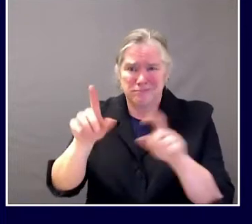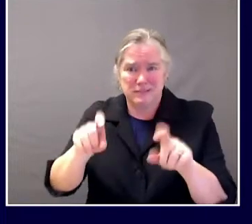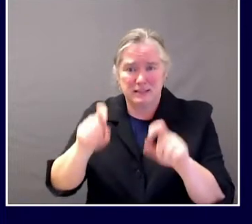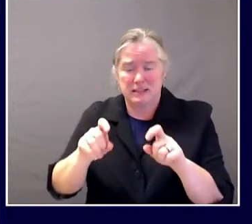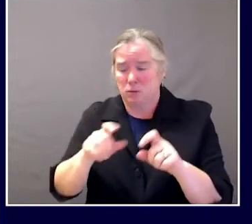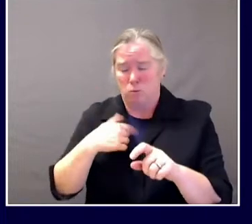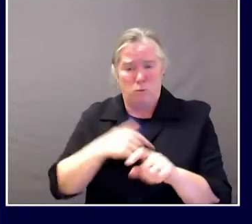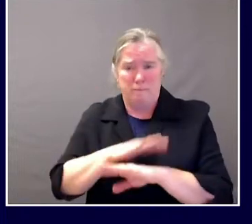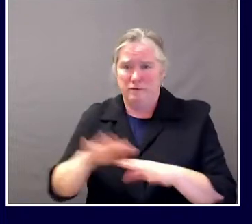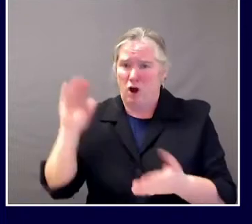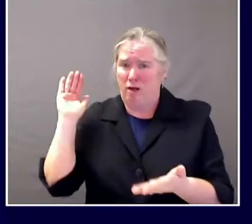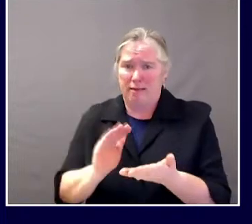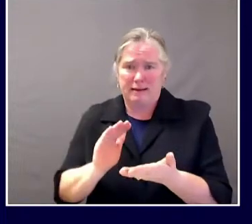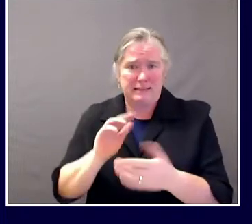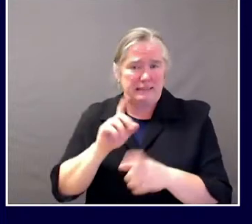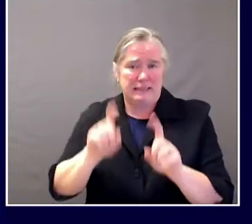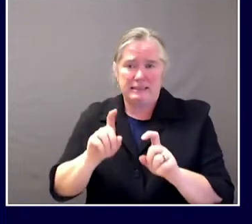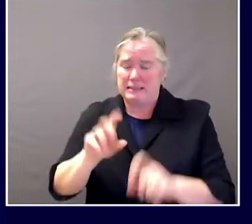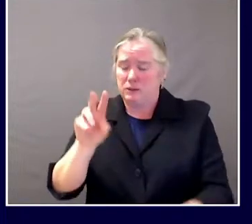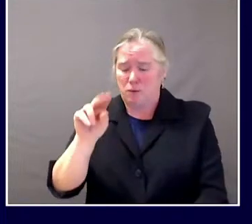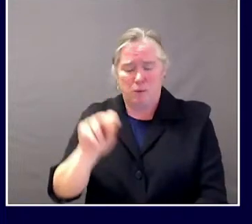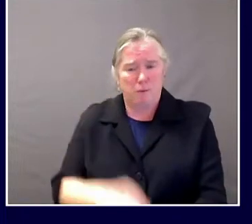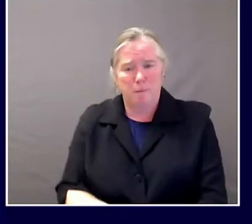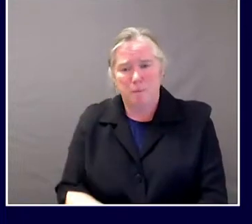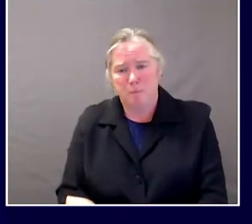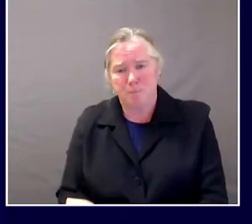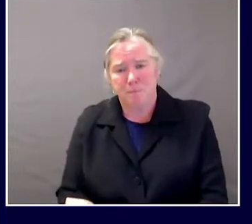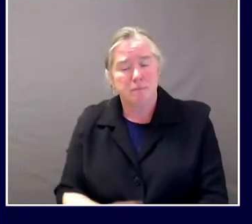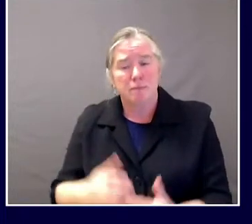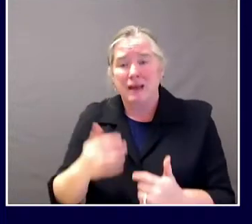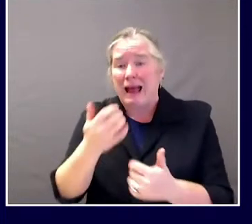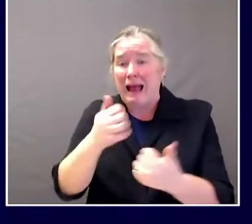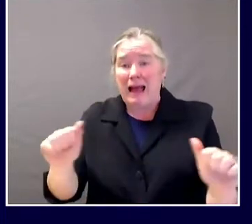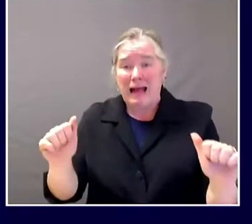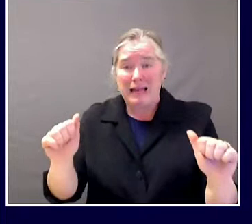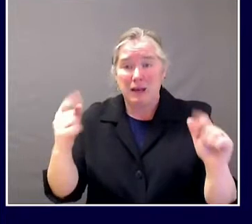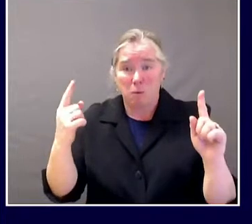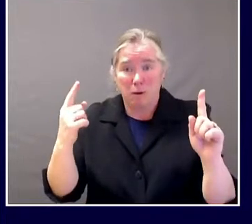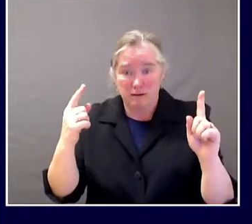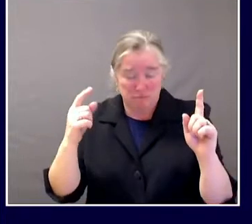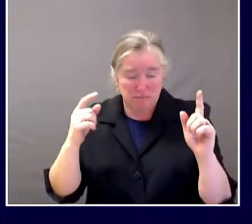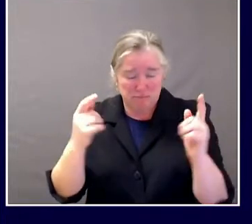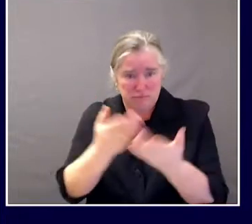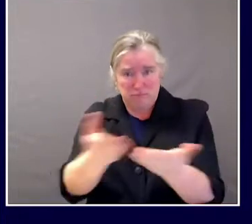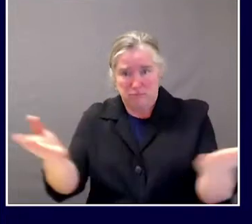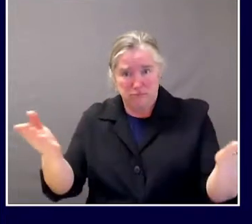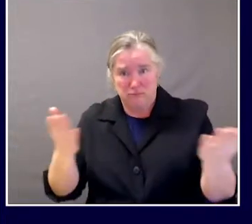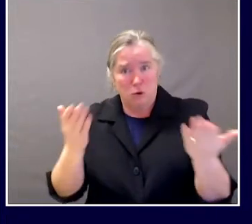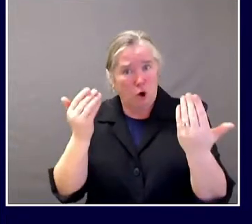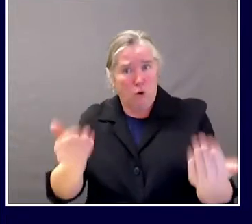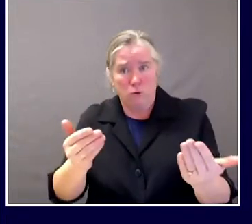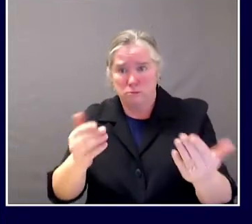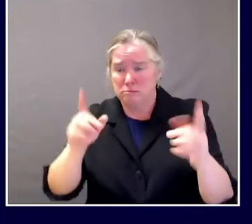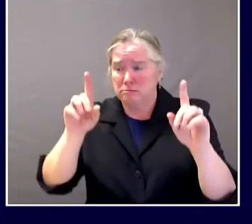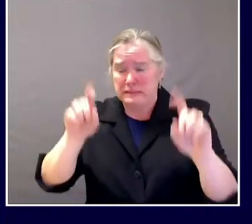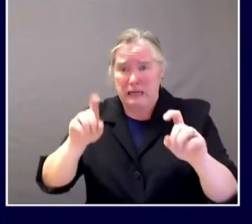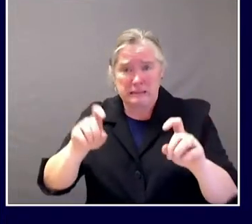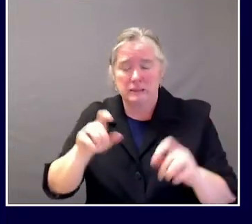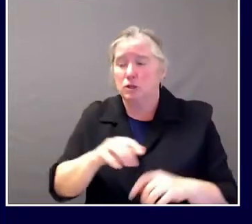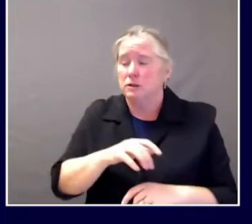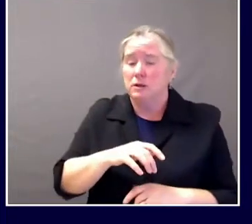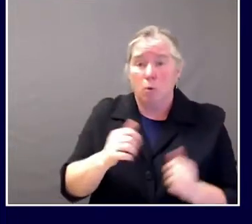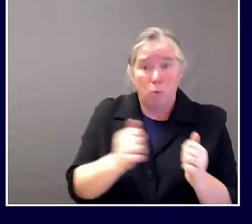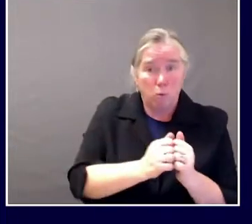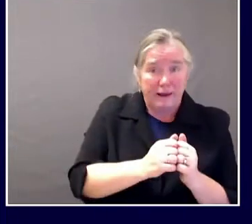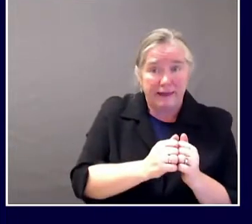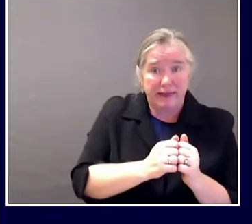on testing in any way. There are still no restrictions on who can get tested or whether you need to have any symptoms. You don't.